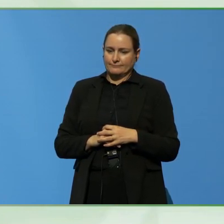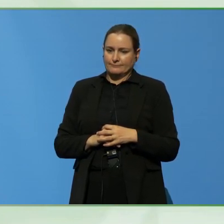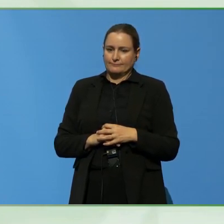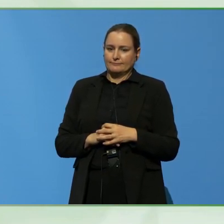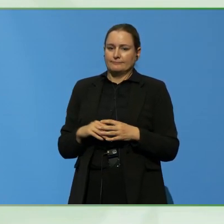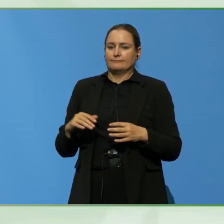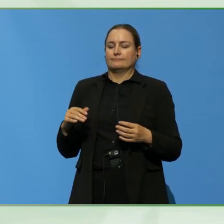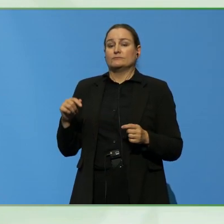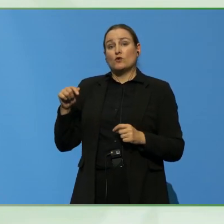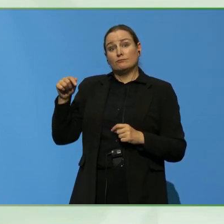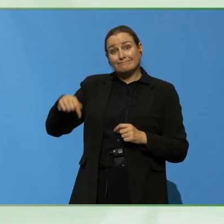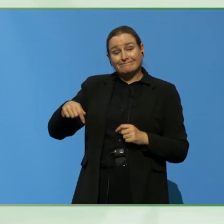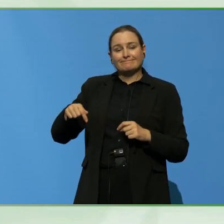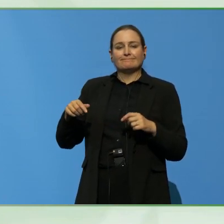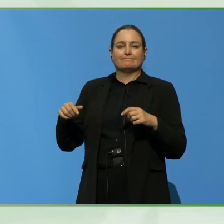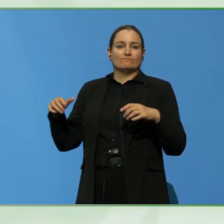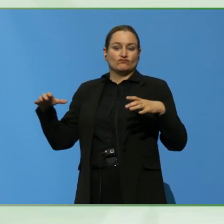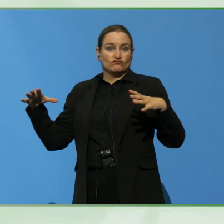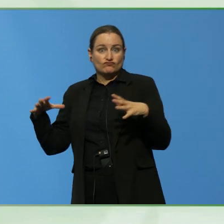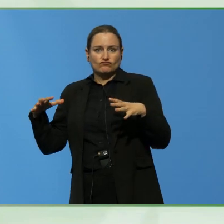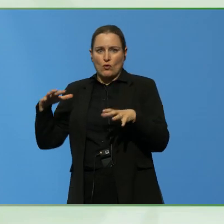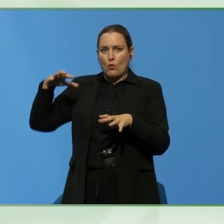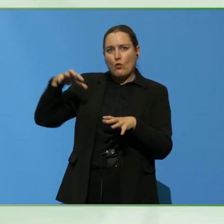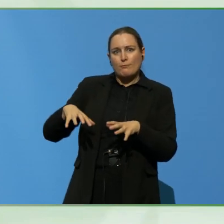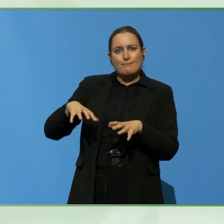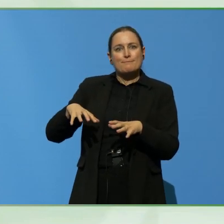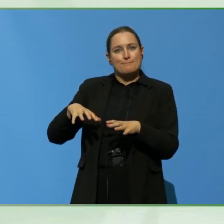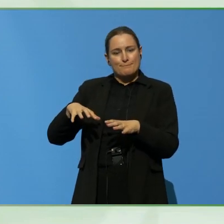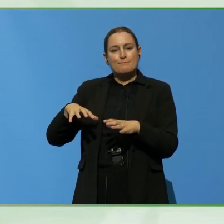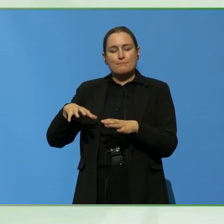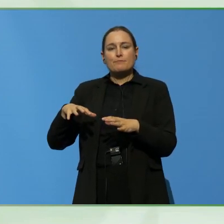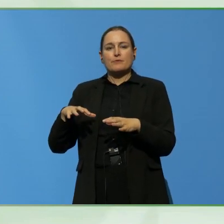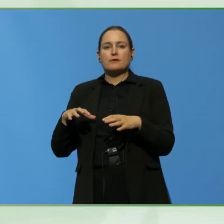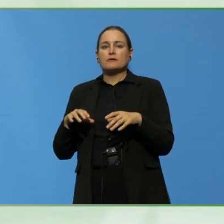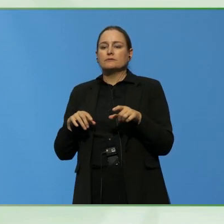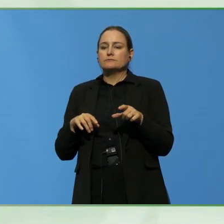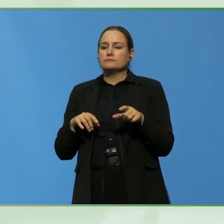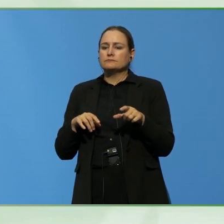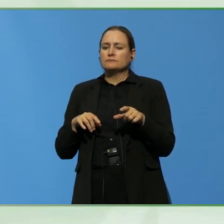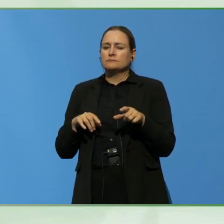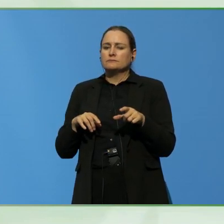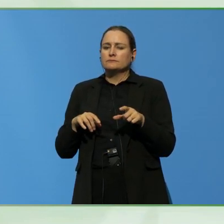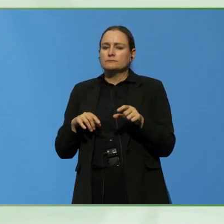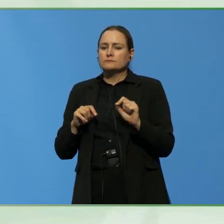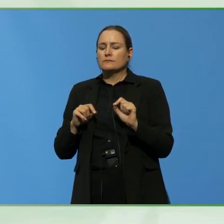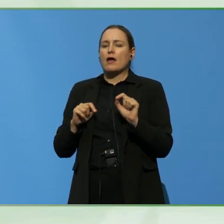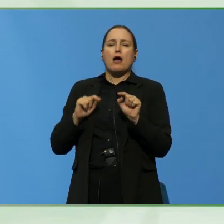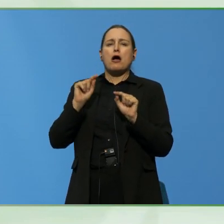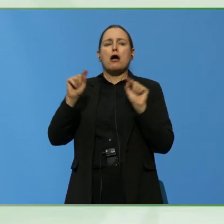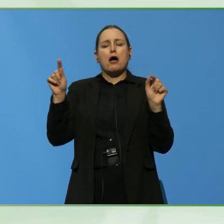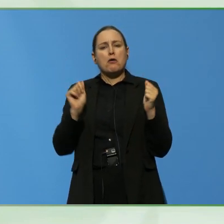startup to meet the partners that they're not used to meet. So, as I said, many